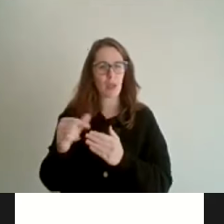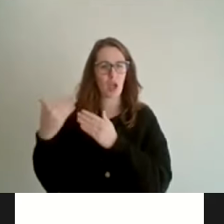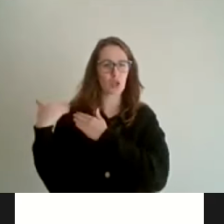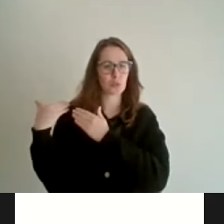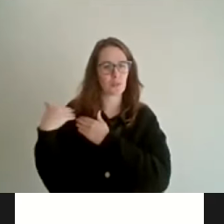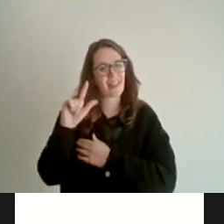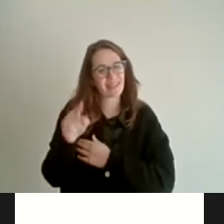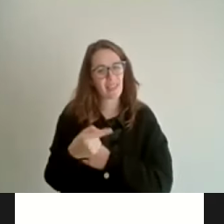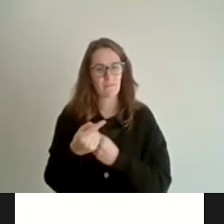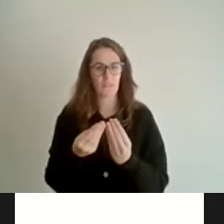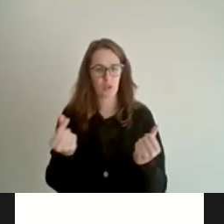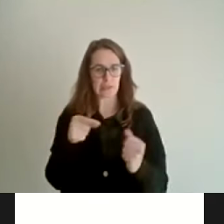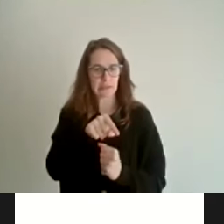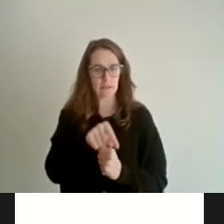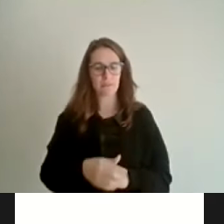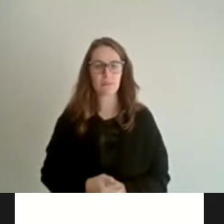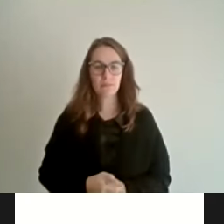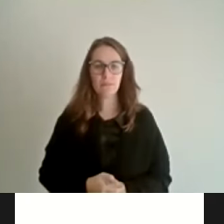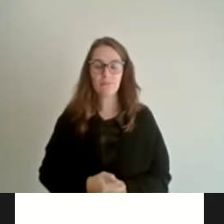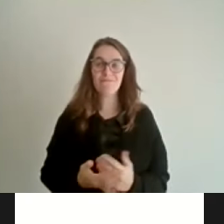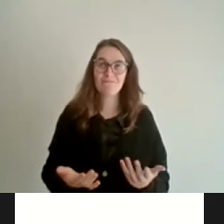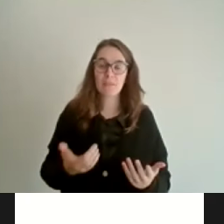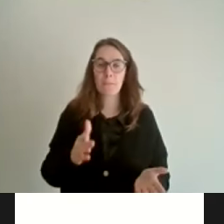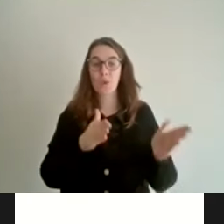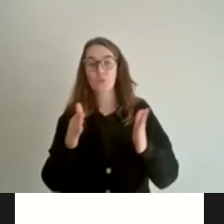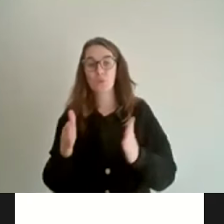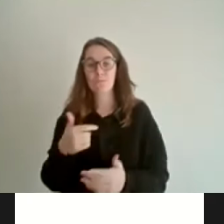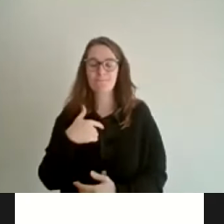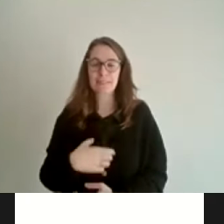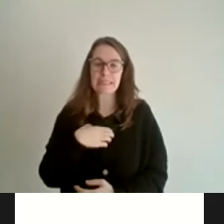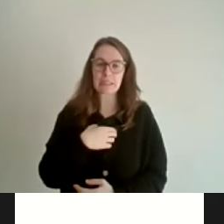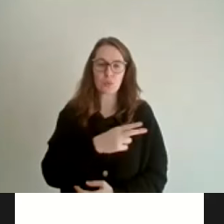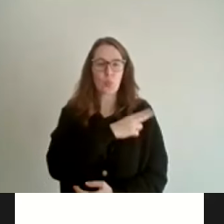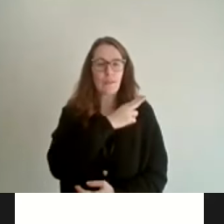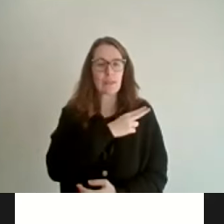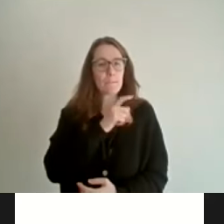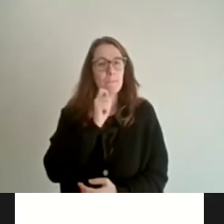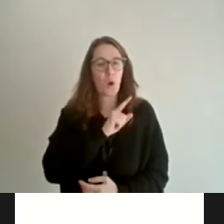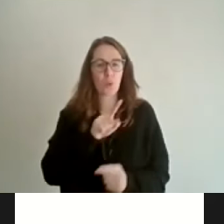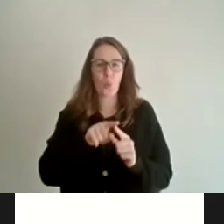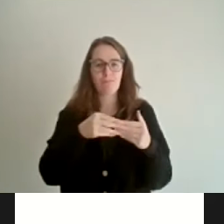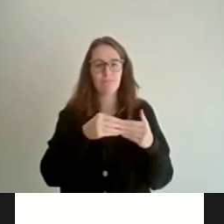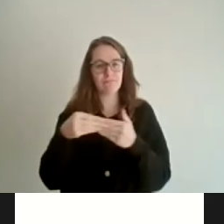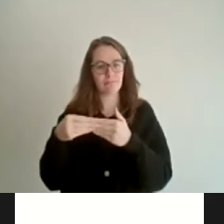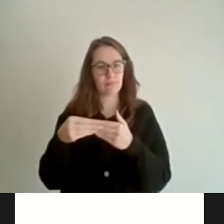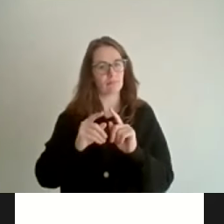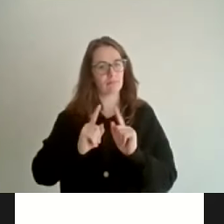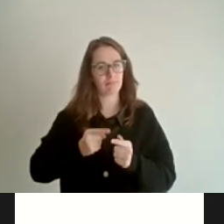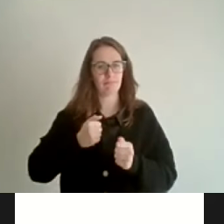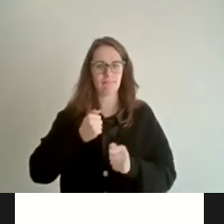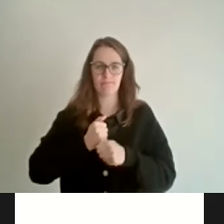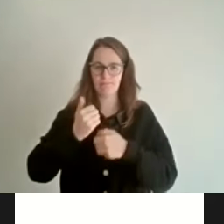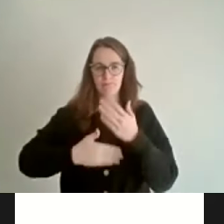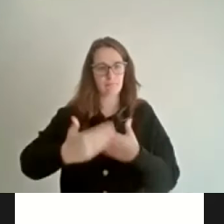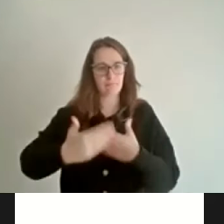think universities may become leading actors or so-called champions on this